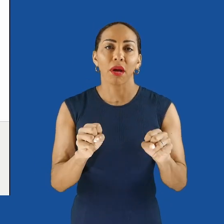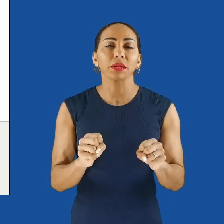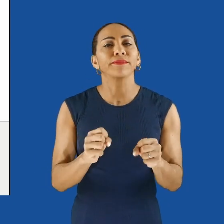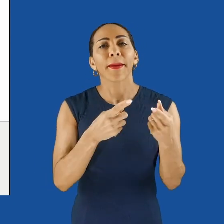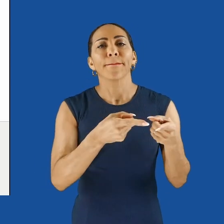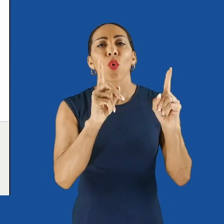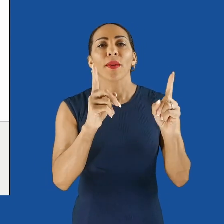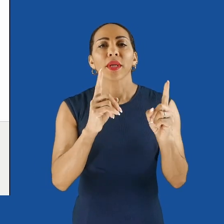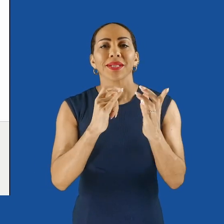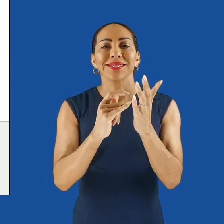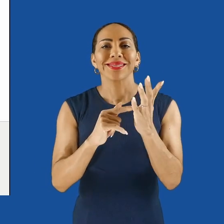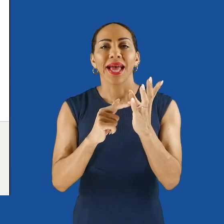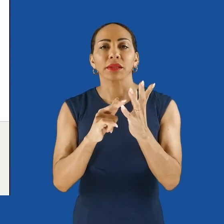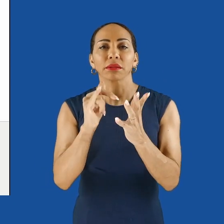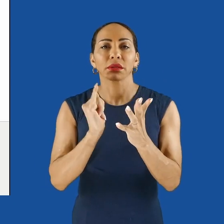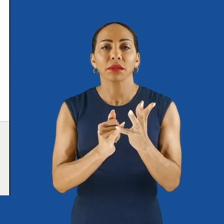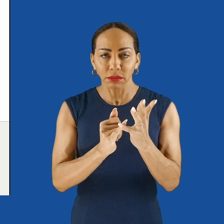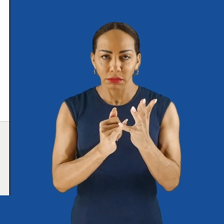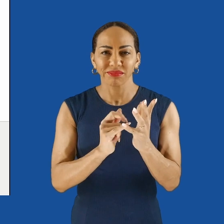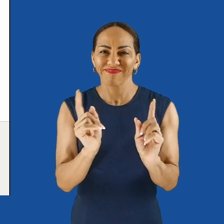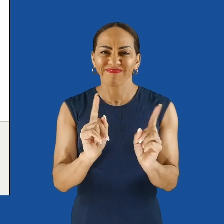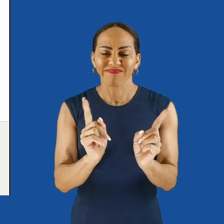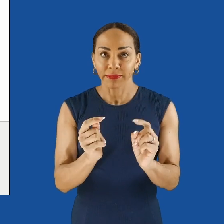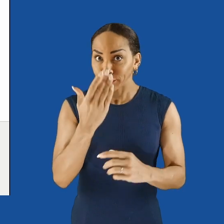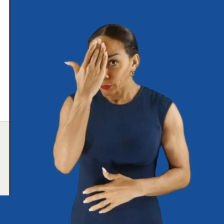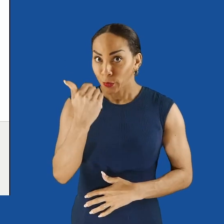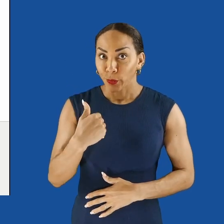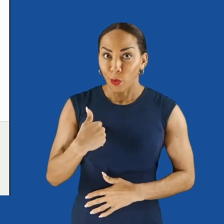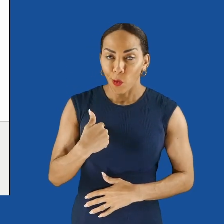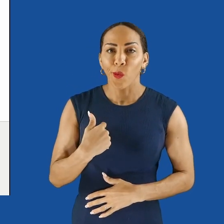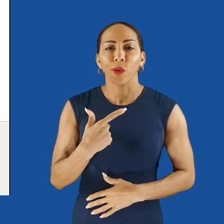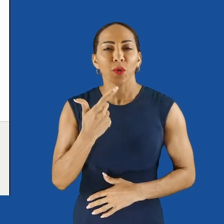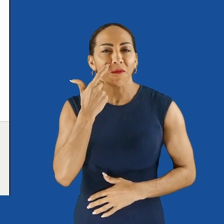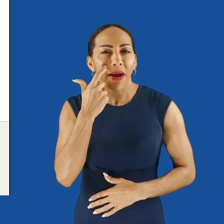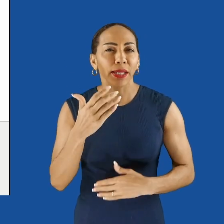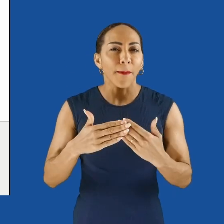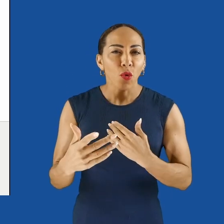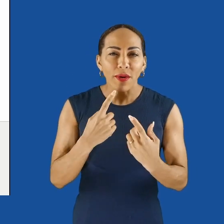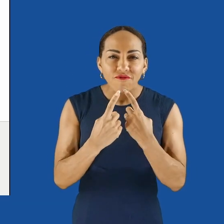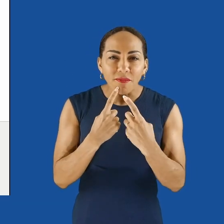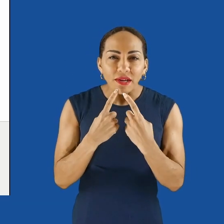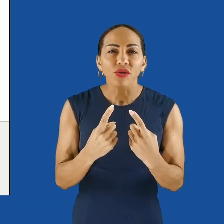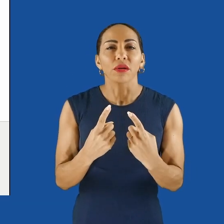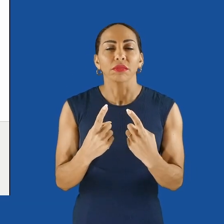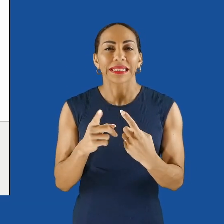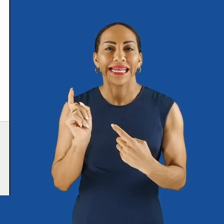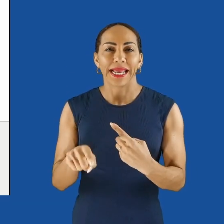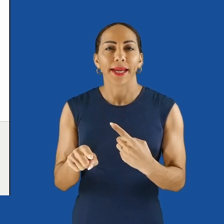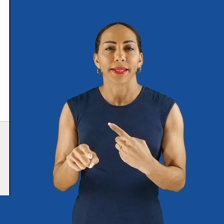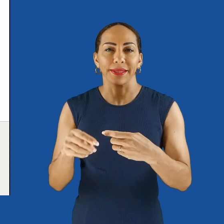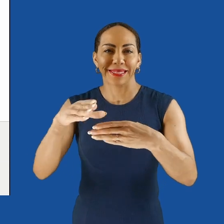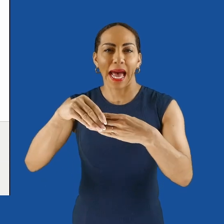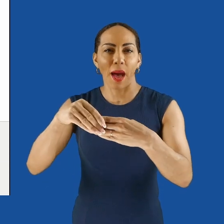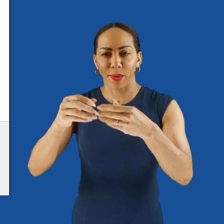What is your employment status? If you do not know, you can find out more about different types of employment, which will open a new